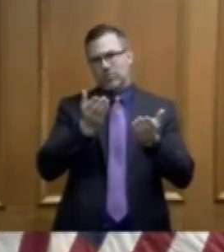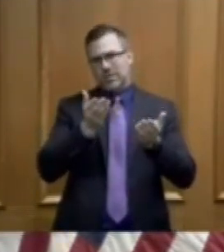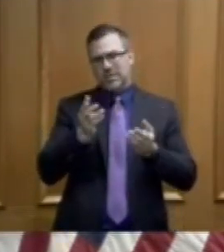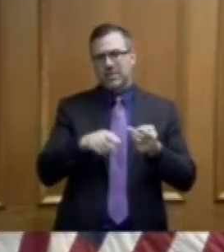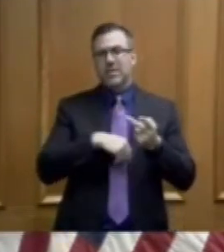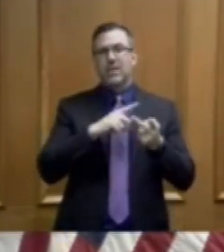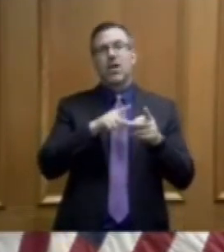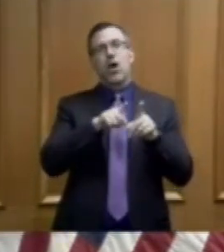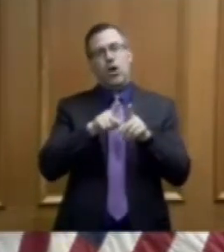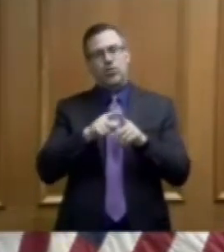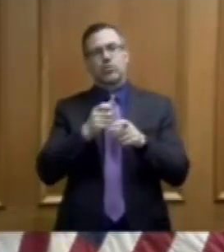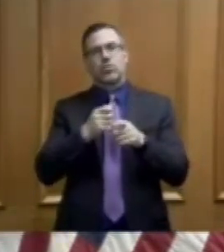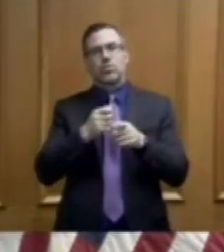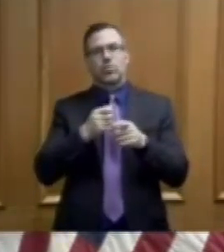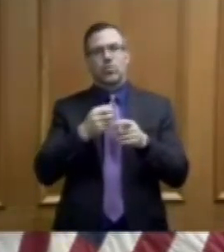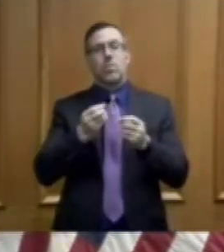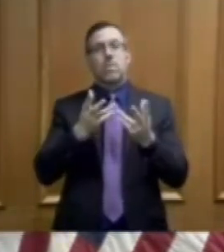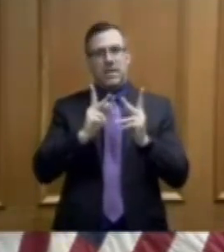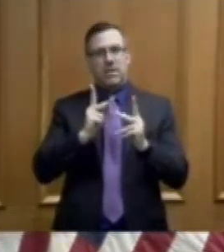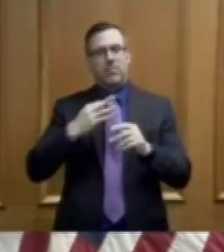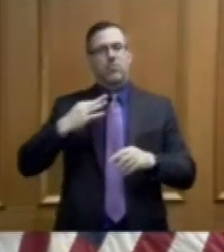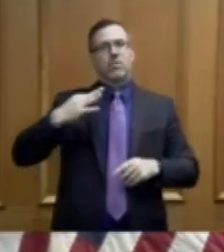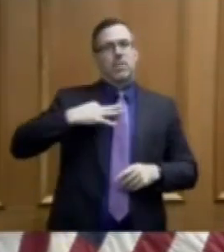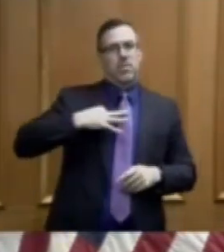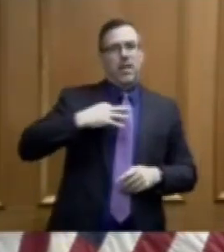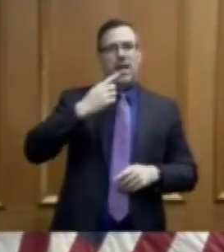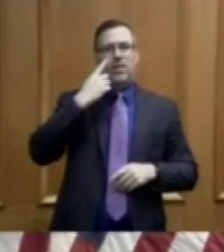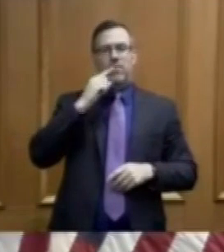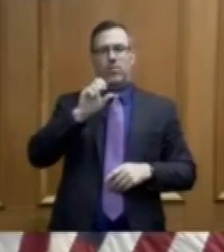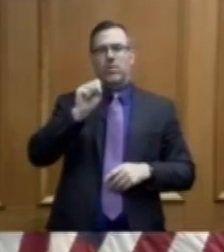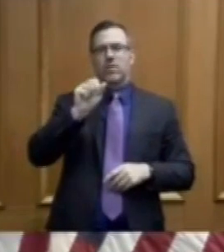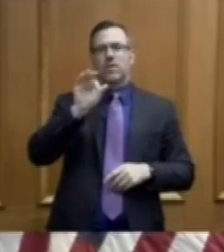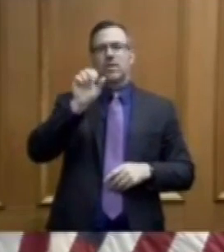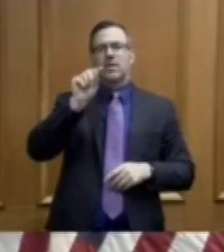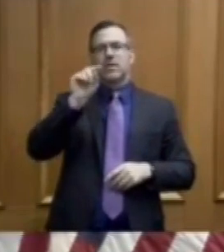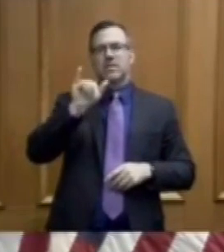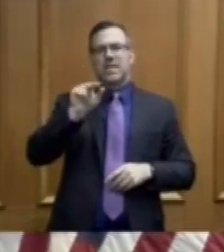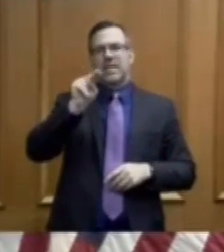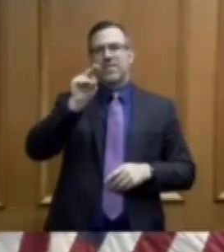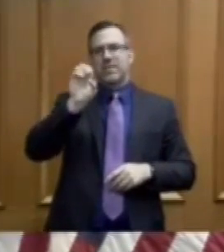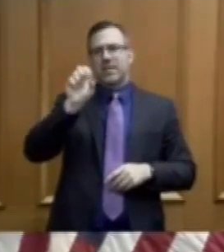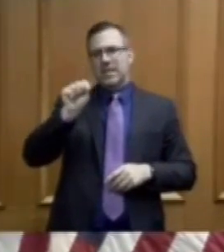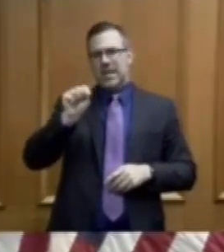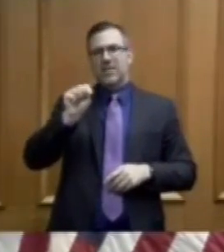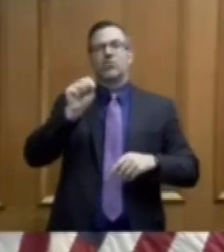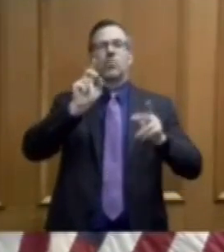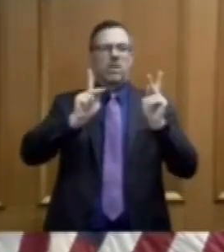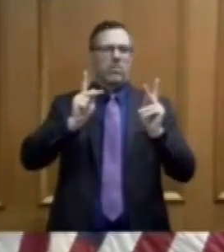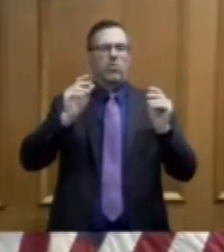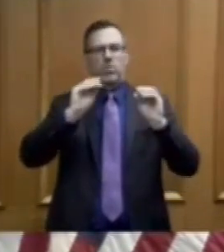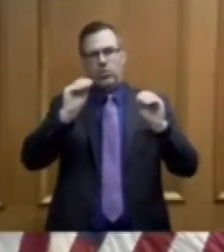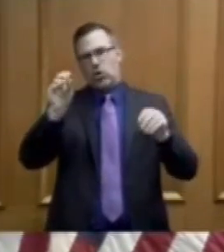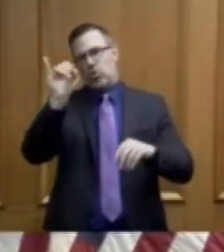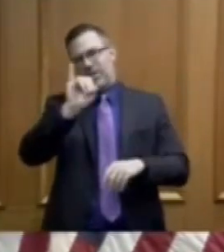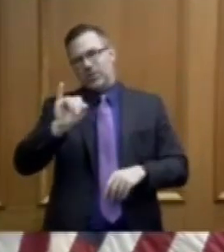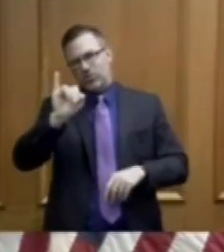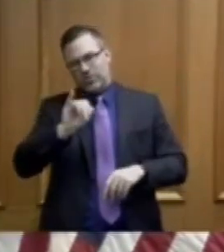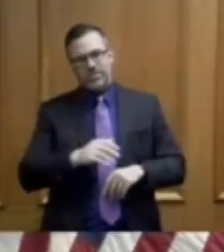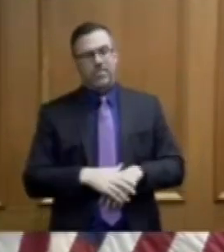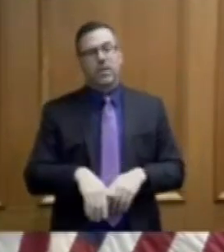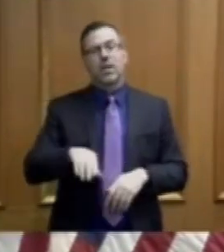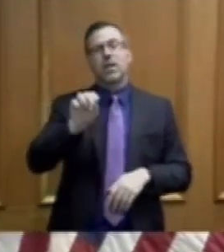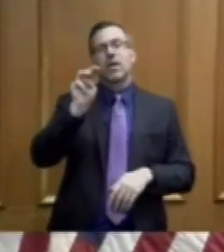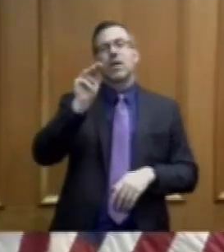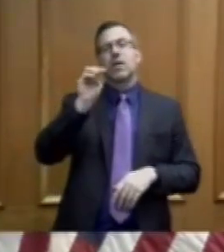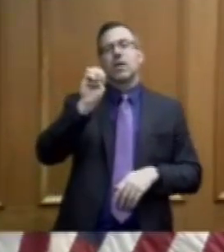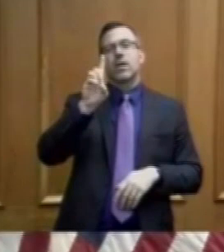uninsured. TennCare submitted a waiver application and received approval yesterday that provides a great deal of flexibility